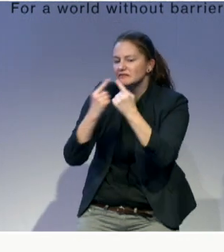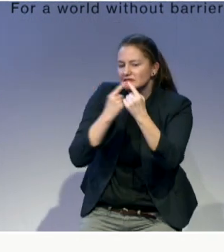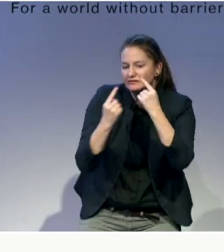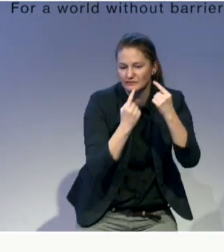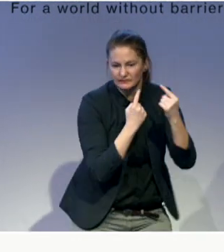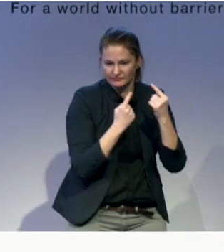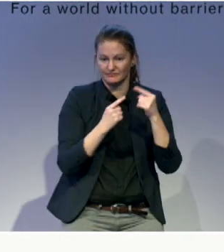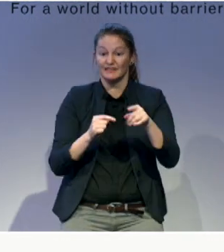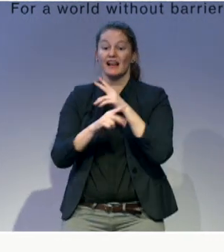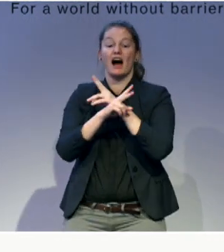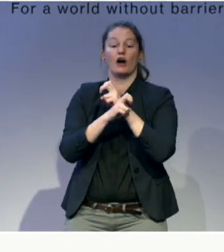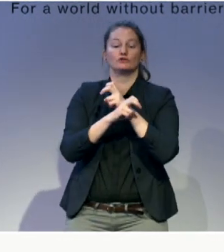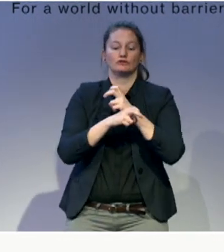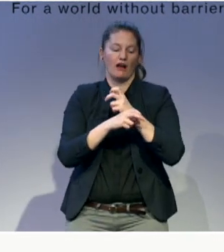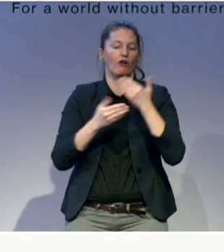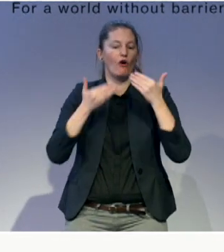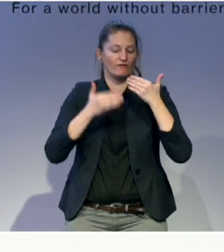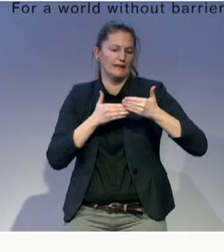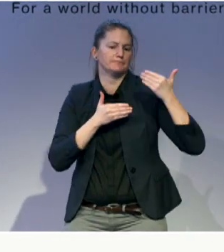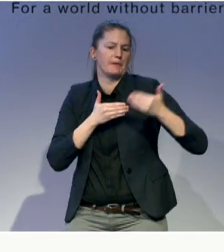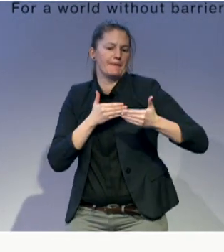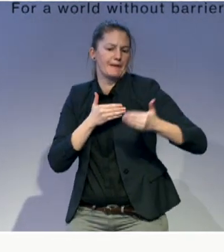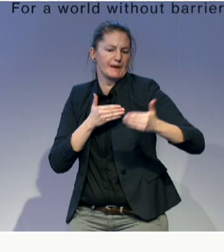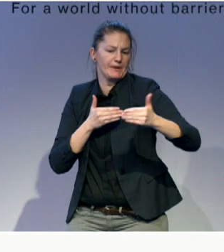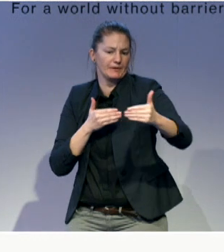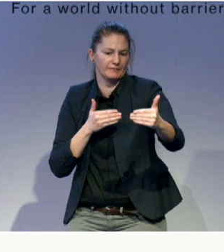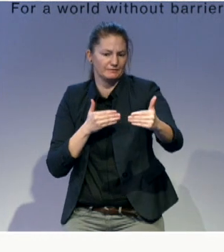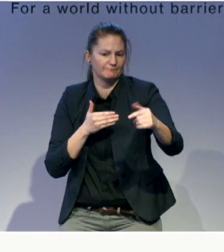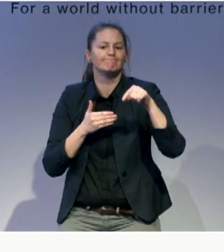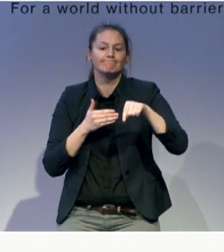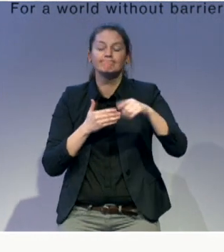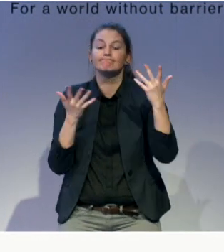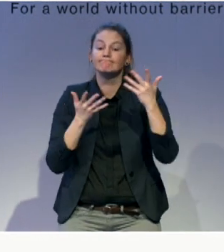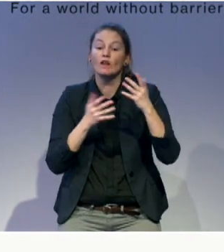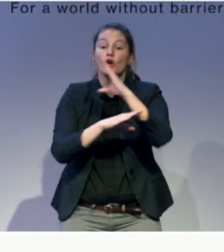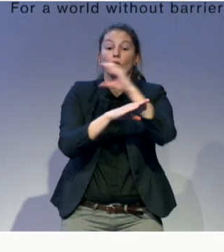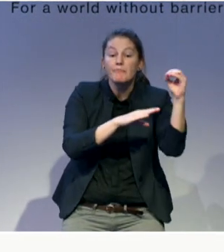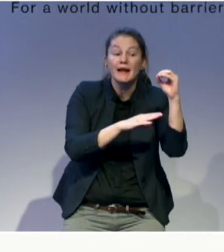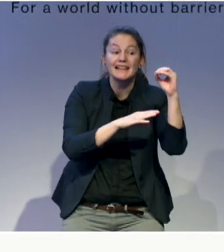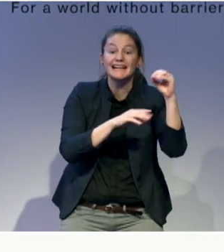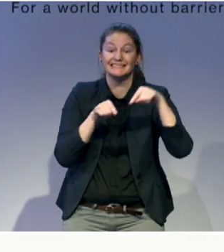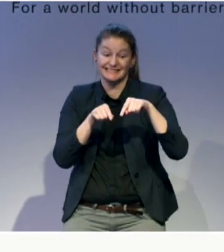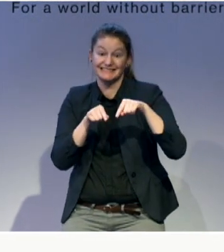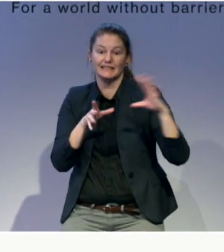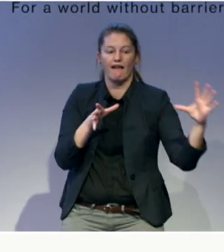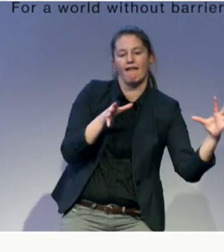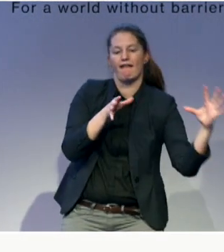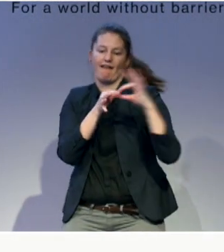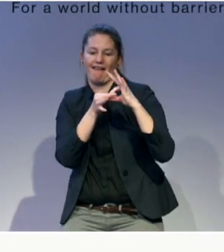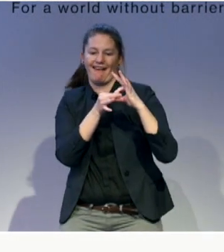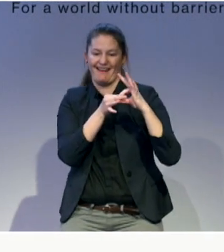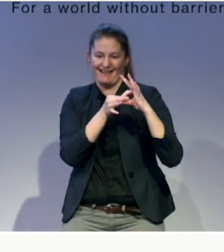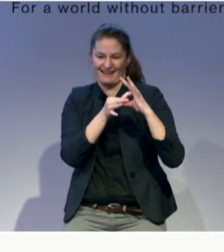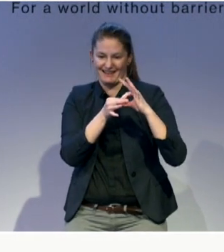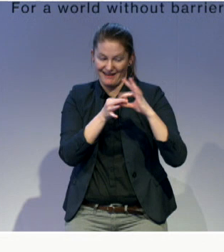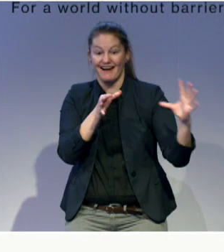brings together the business community or particular business branch with innovators to learn from